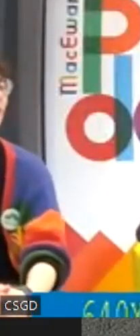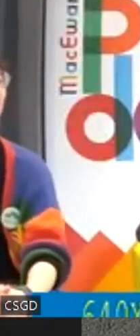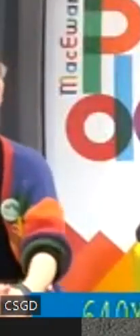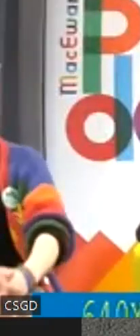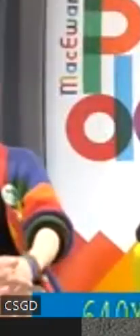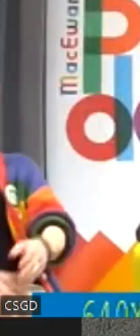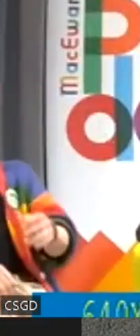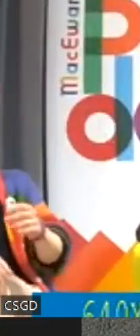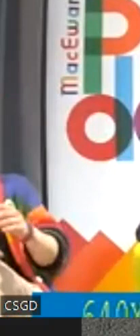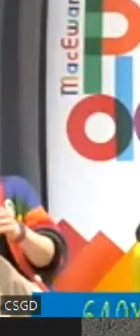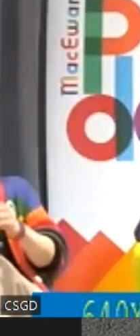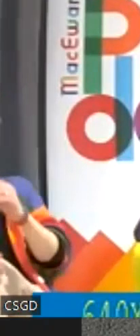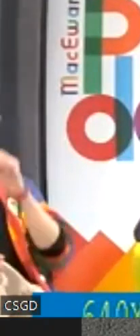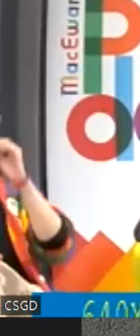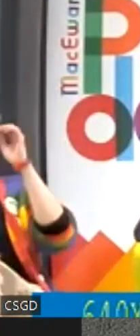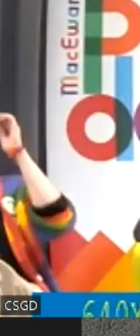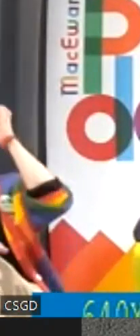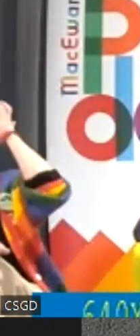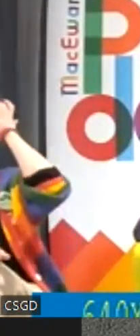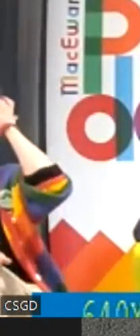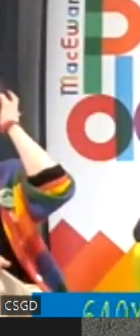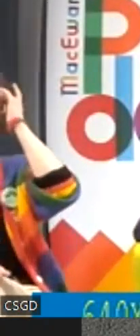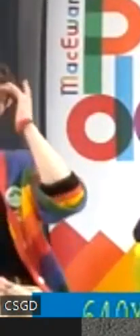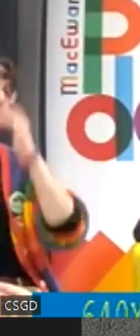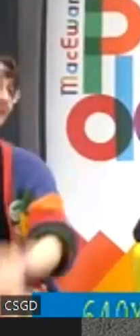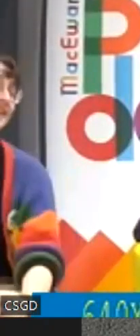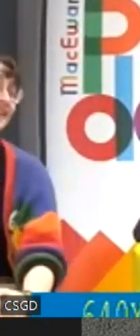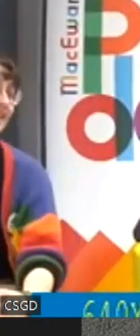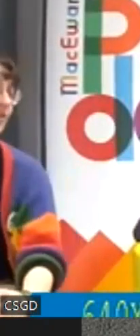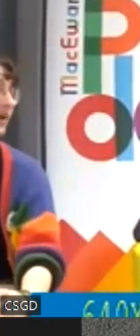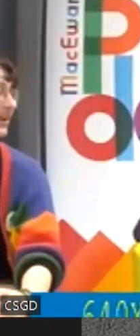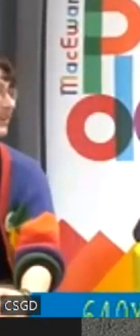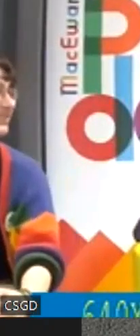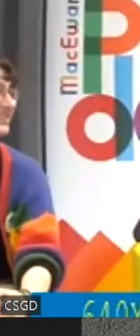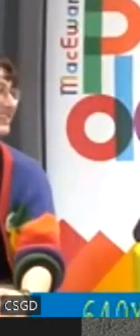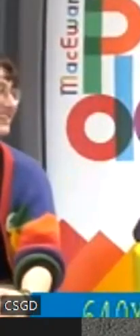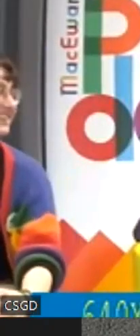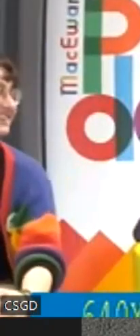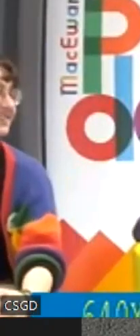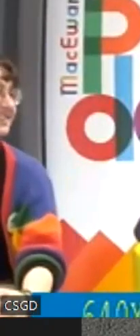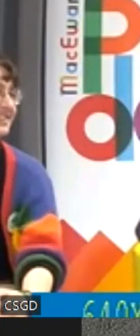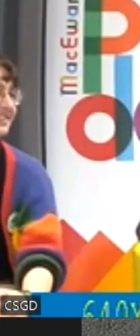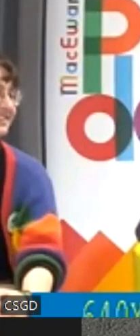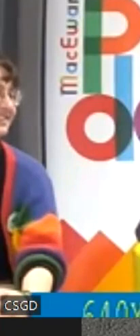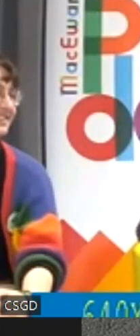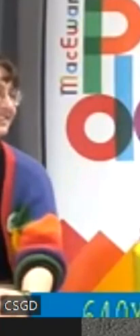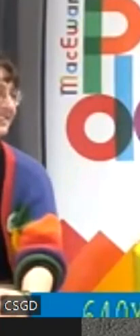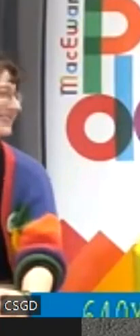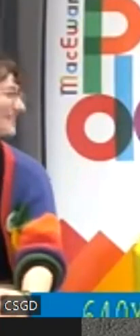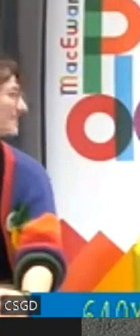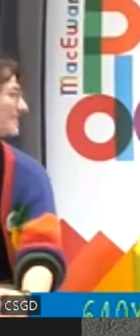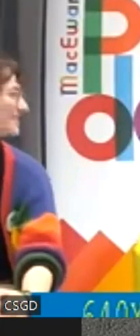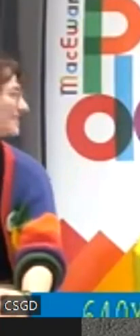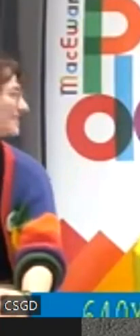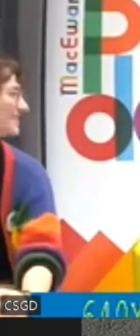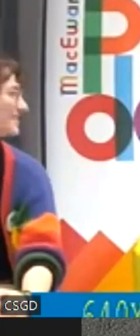queerios, will knock your socks off. We love them. So thank you from the bottom of my heart. And for